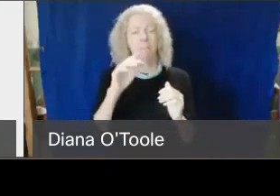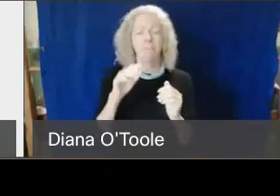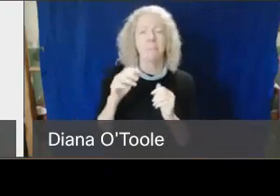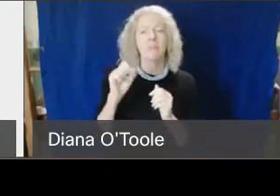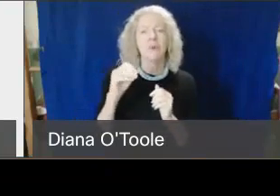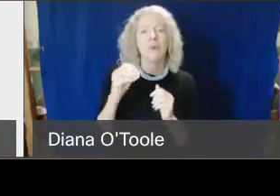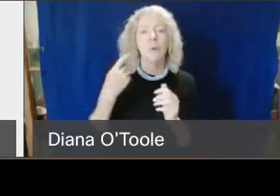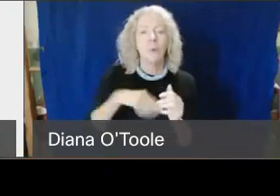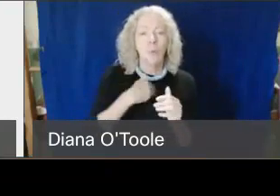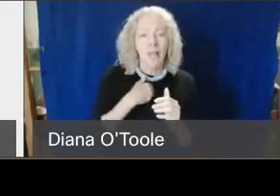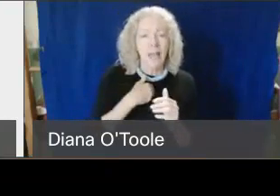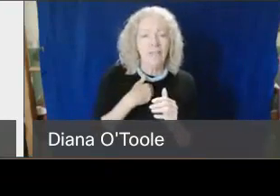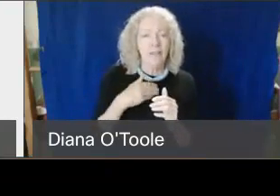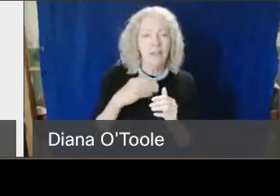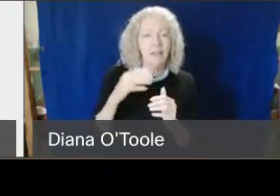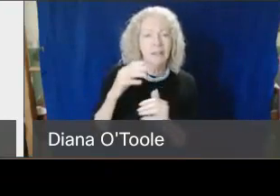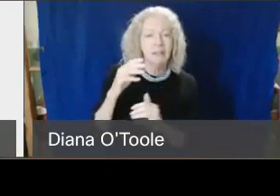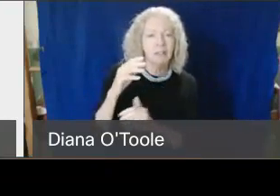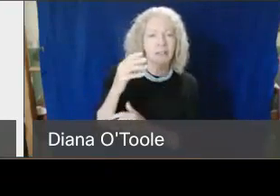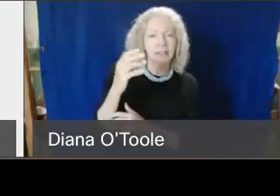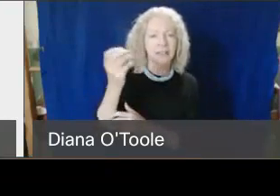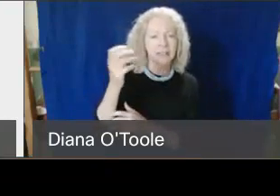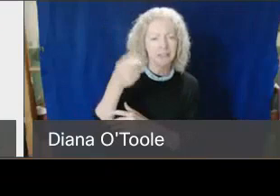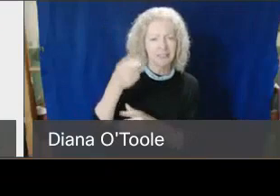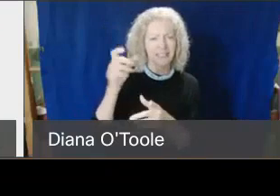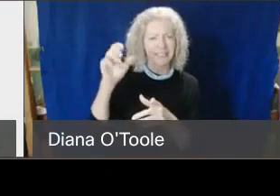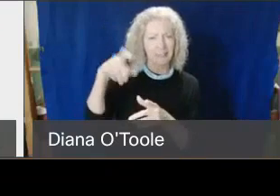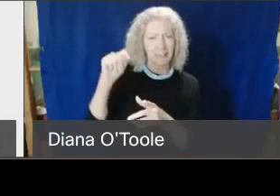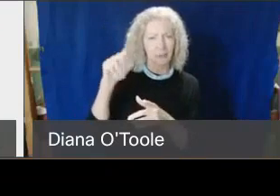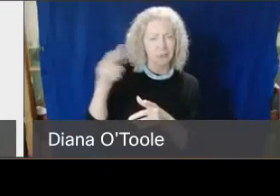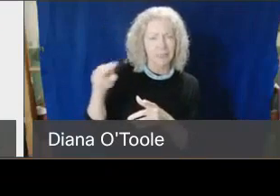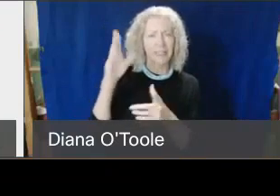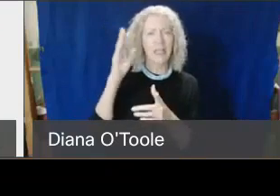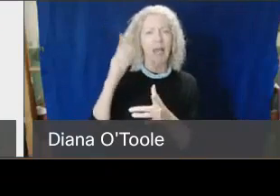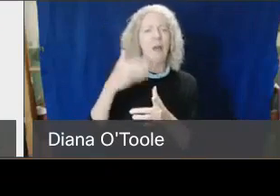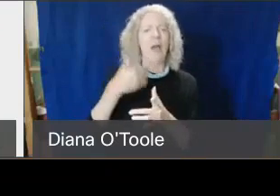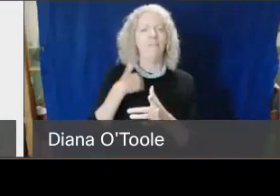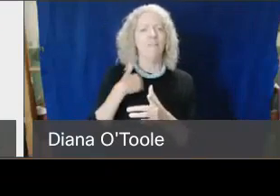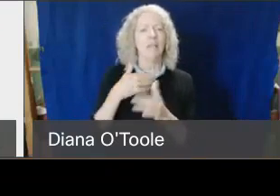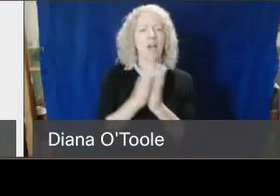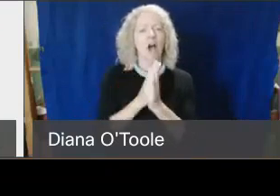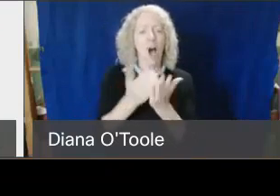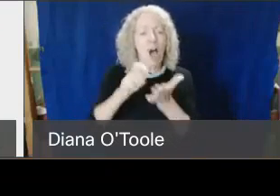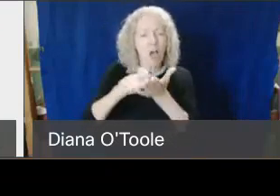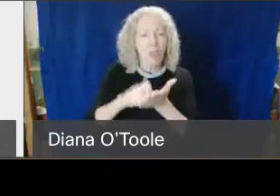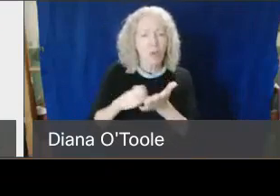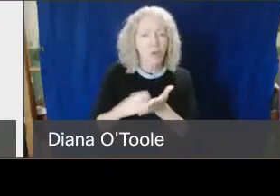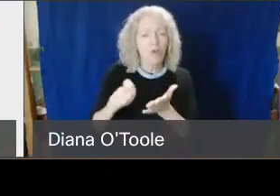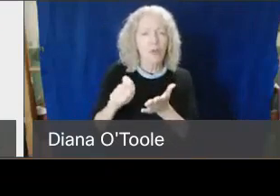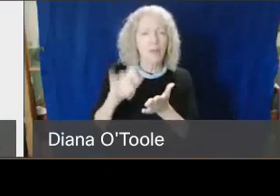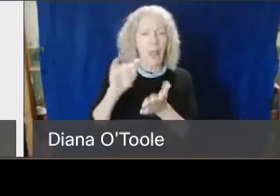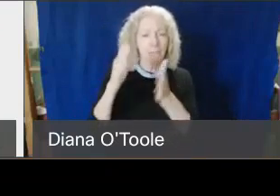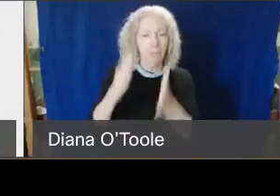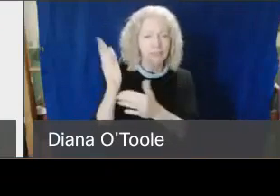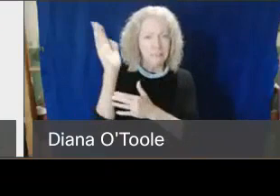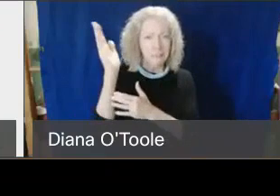a author and educator, Tim Wise, who has been working on this issue for many years and speaking for many years. You can see his